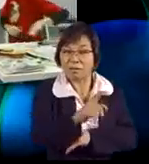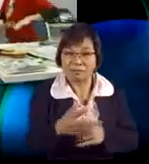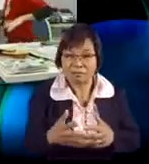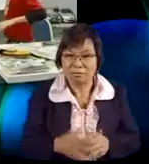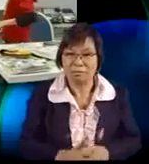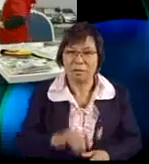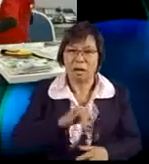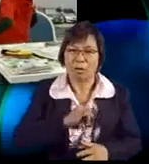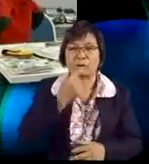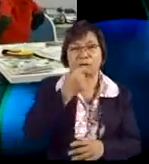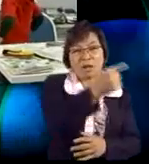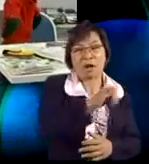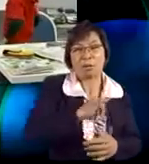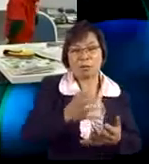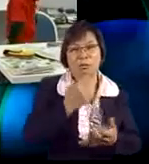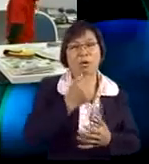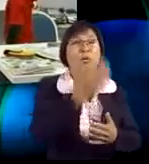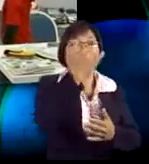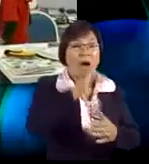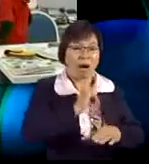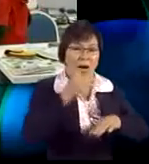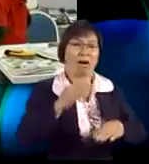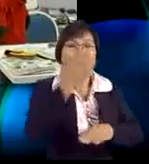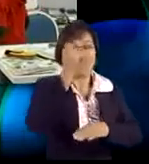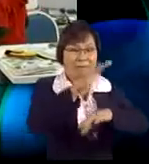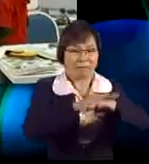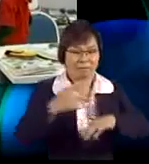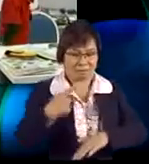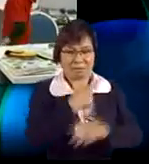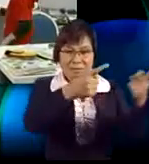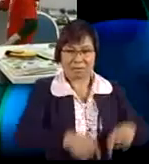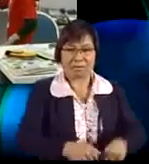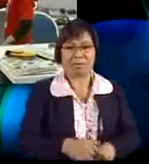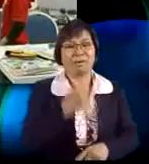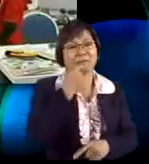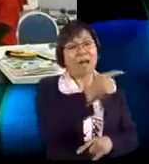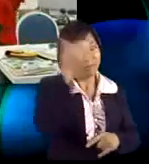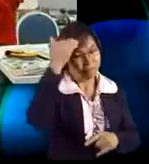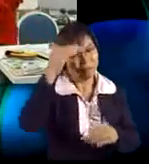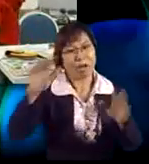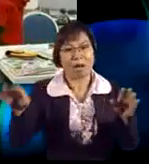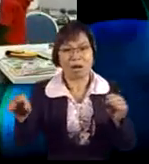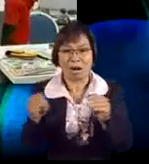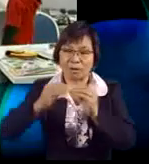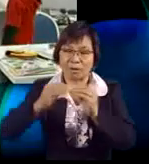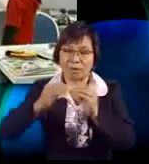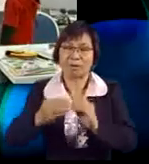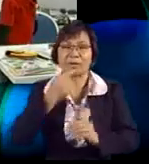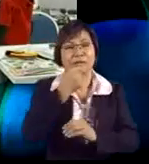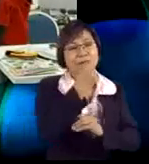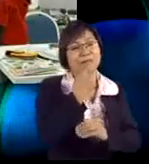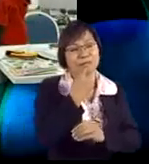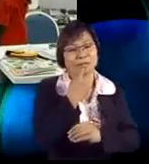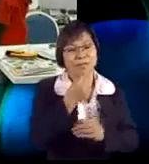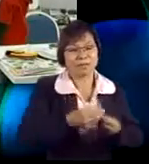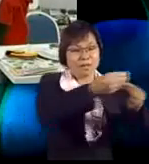Oh, hi guys. So, why did you ask us to come here? I wanted to tell you that I know how to add to mixed numbers. That's